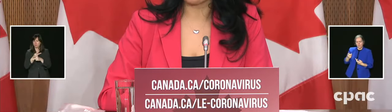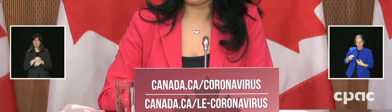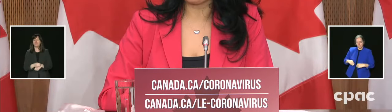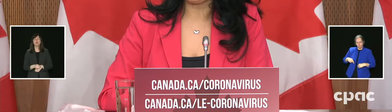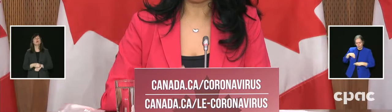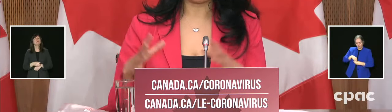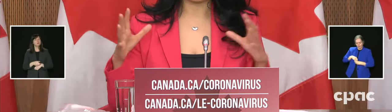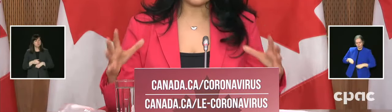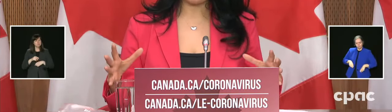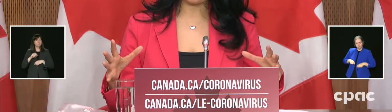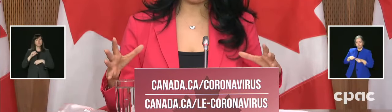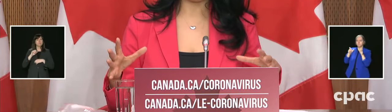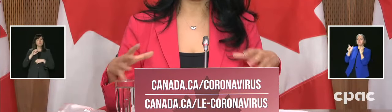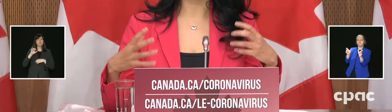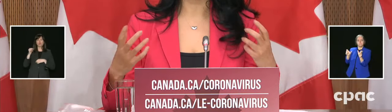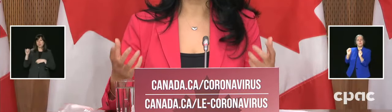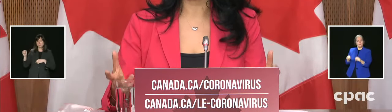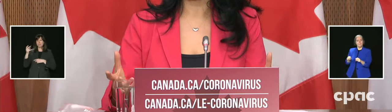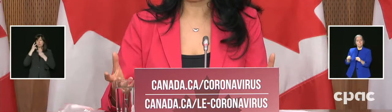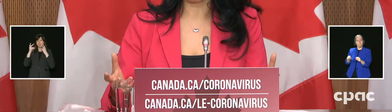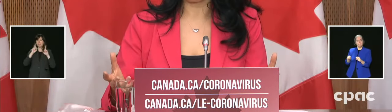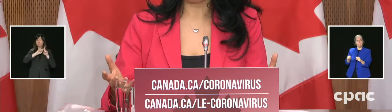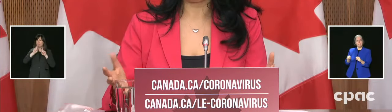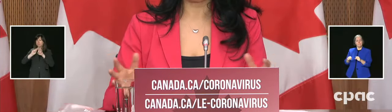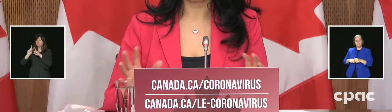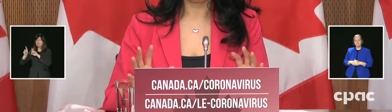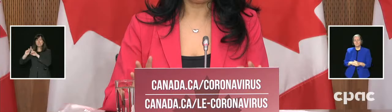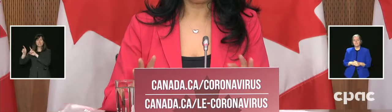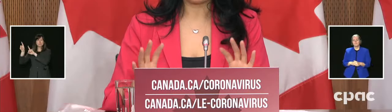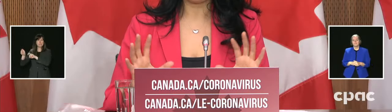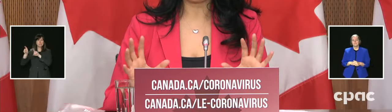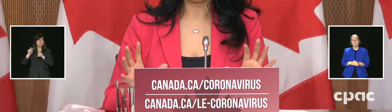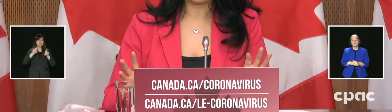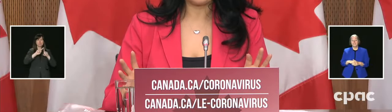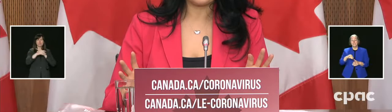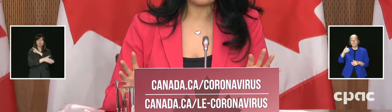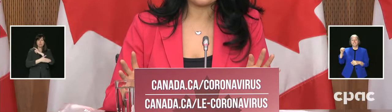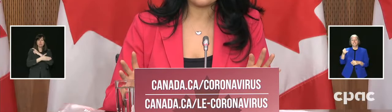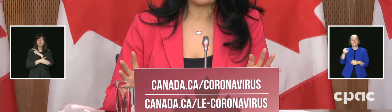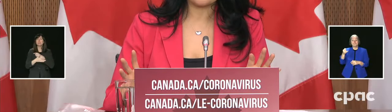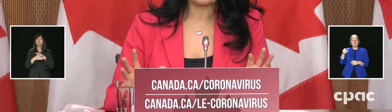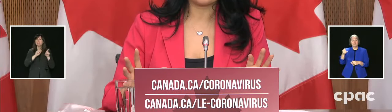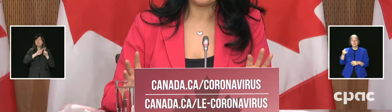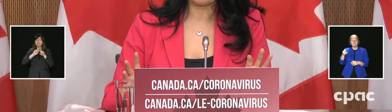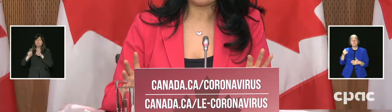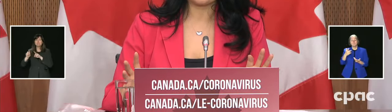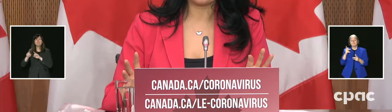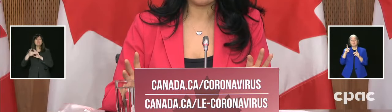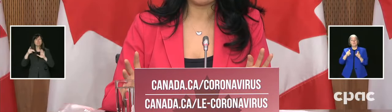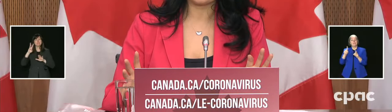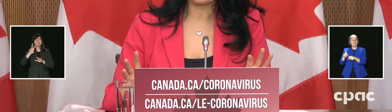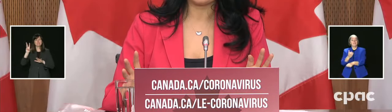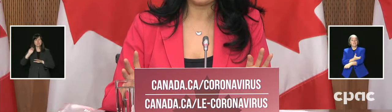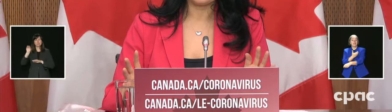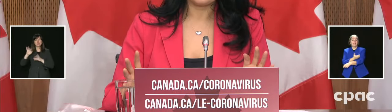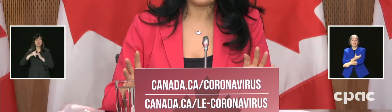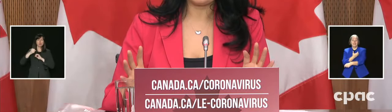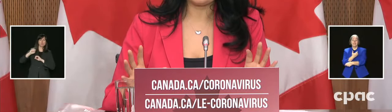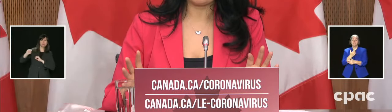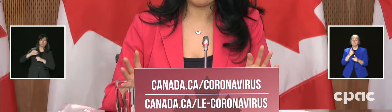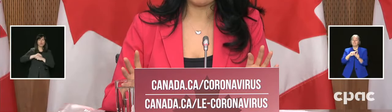regional variation. So that same clinical trial that was done in different places, we talked about a 66% efficacy in preventing